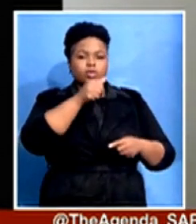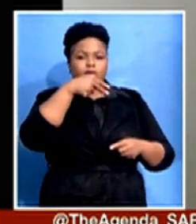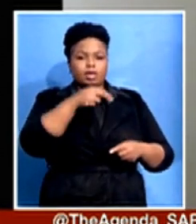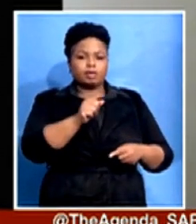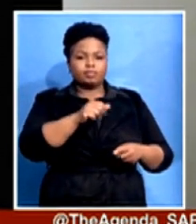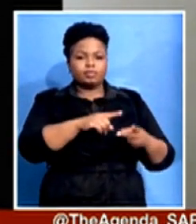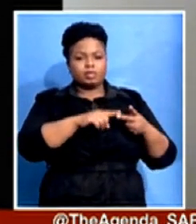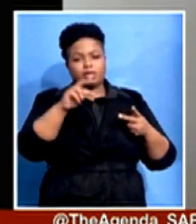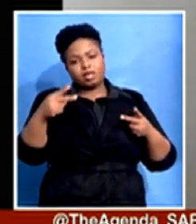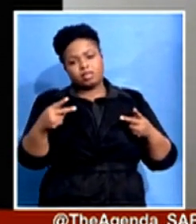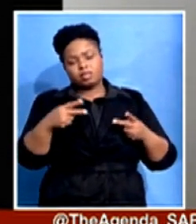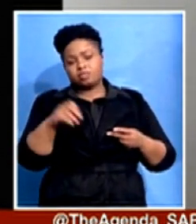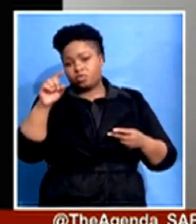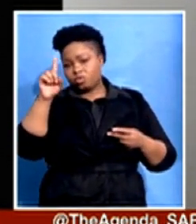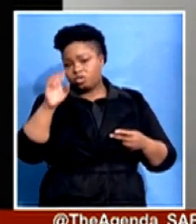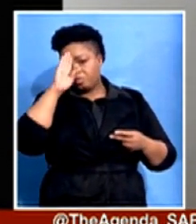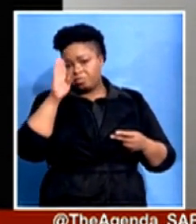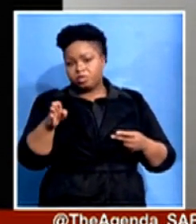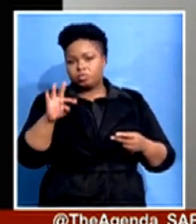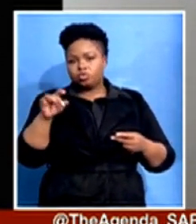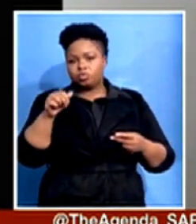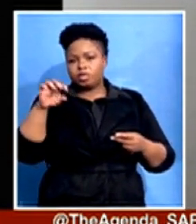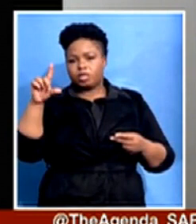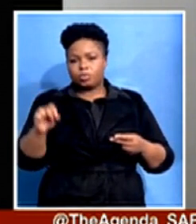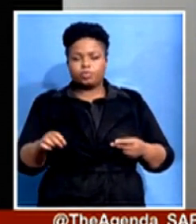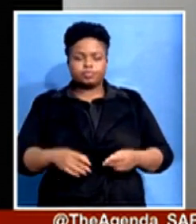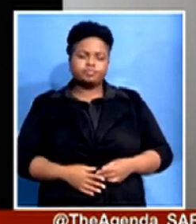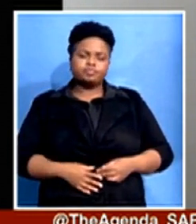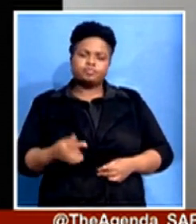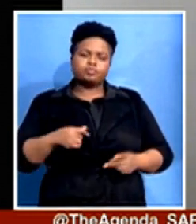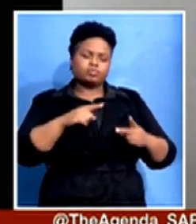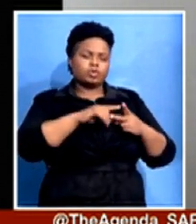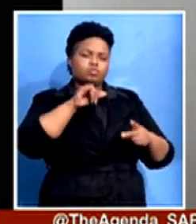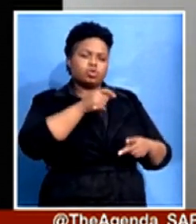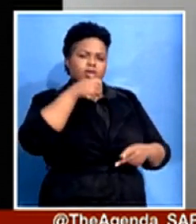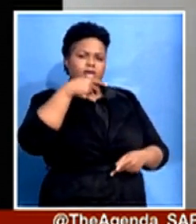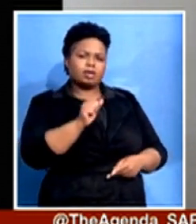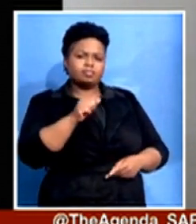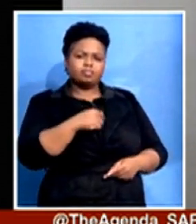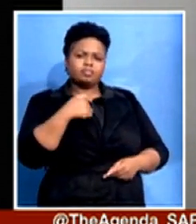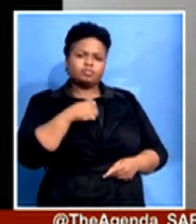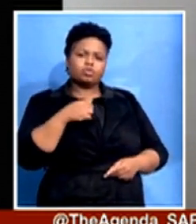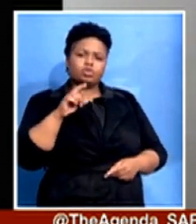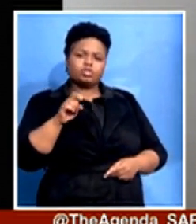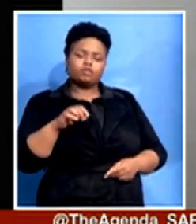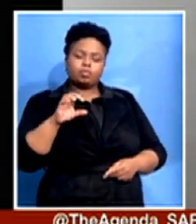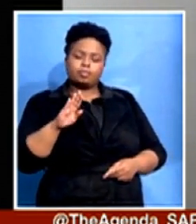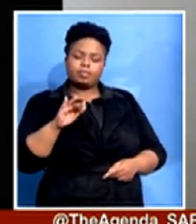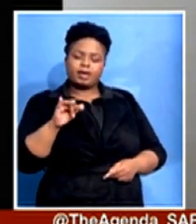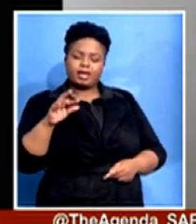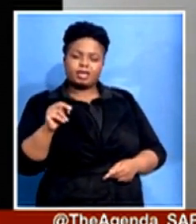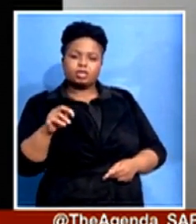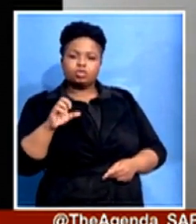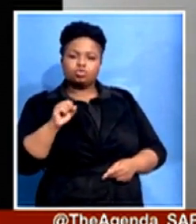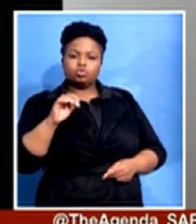Dr. Boitumelo Simater. Dr. Mjwara, a question from Brian Sukutu, who is from The Citizen. His question is that